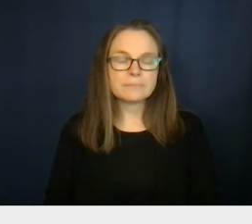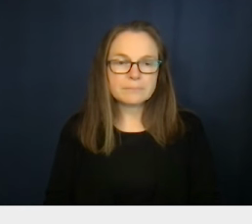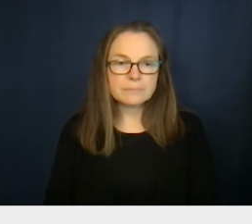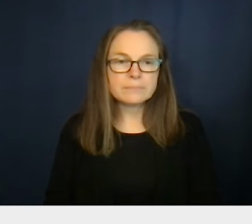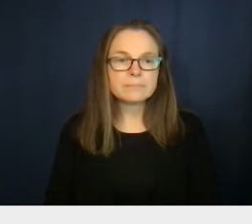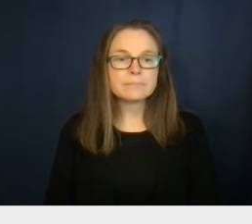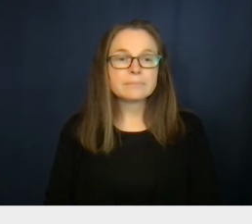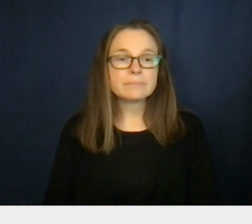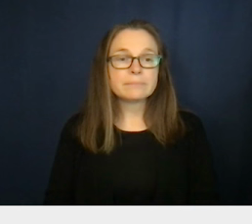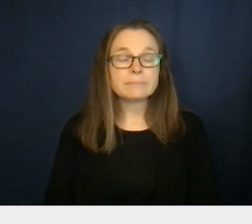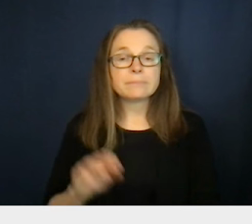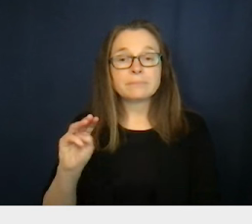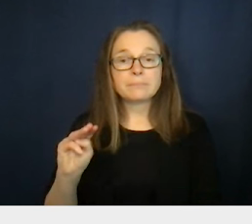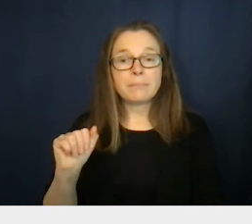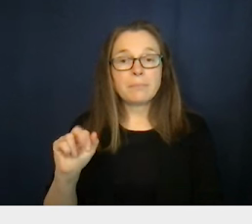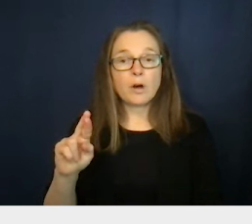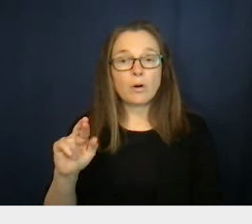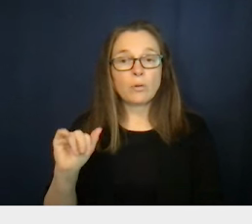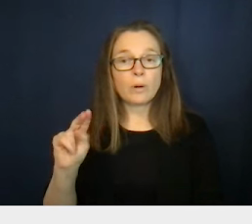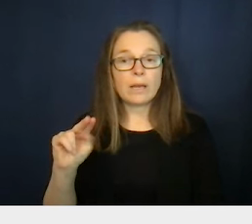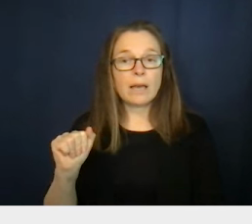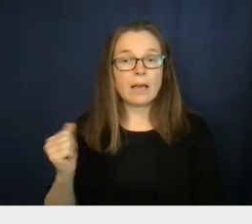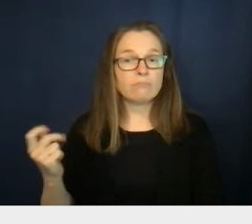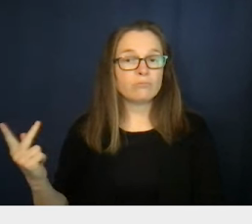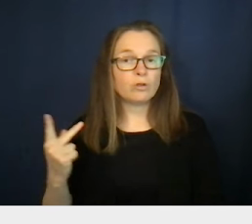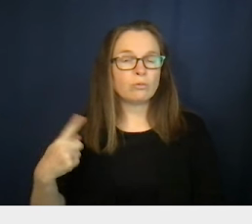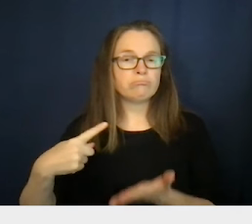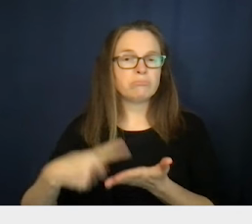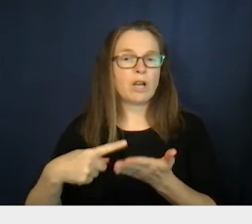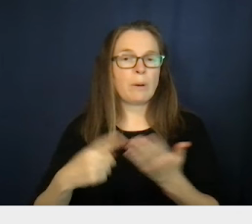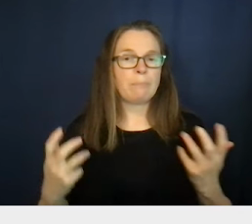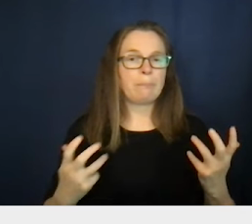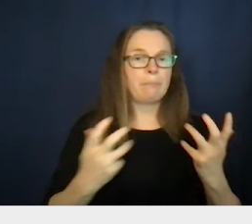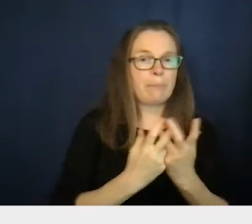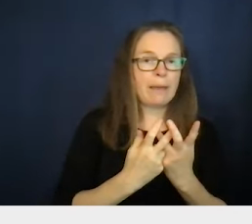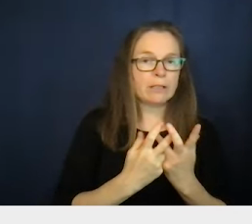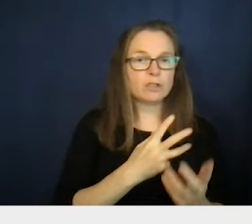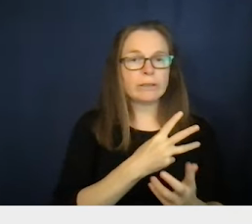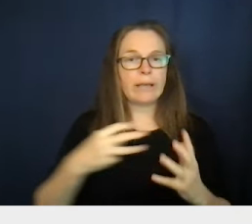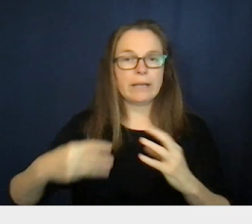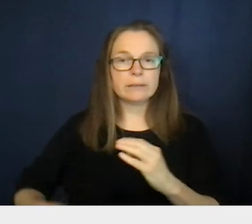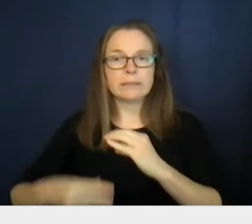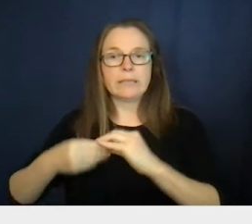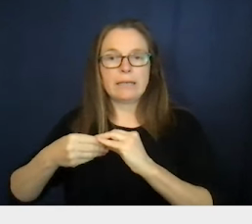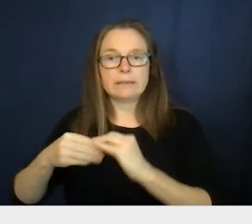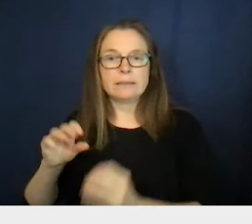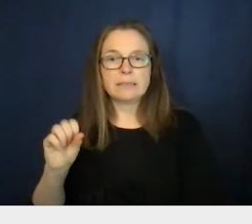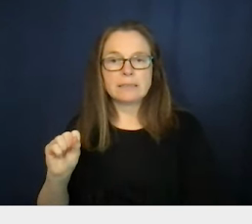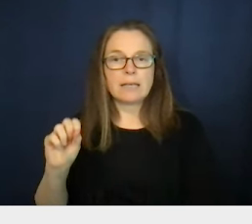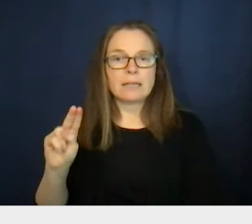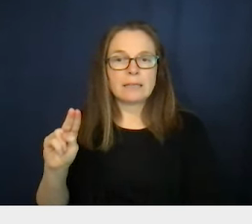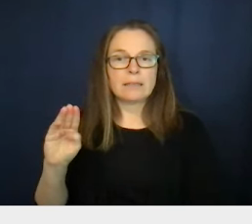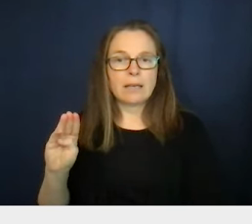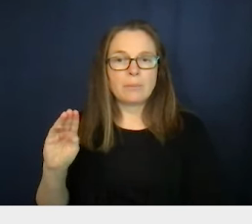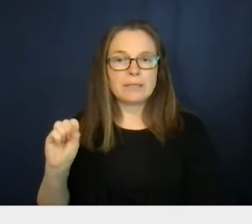So Marina and I are now going to talk a little bit about match and subsidy. And I can start us off by talking